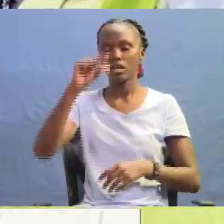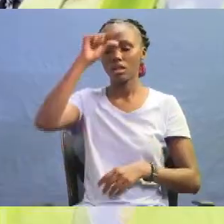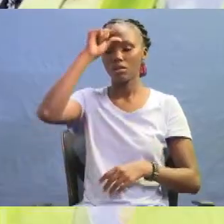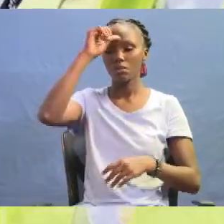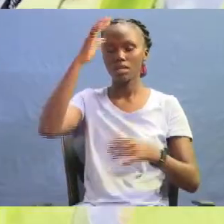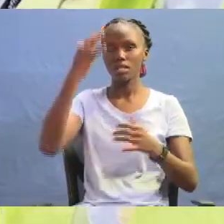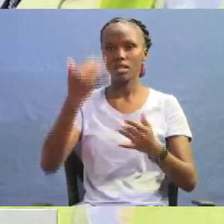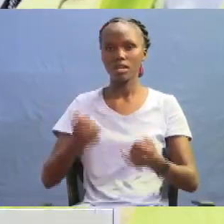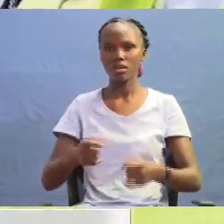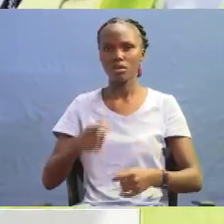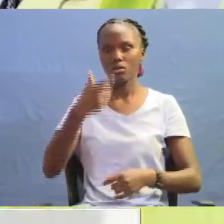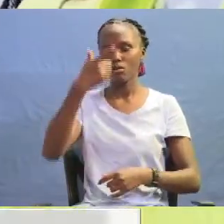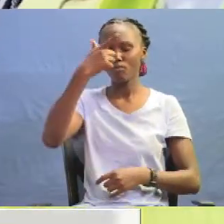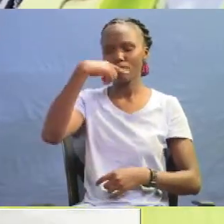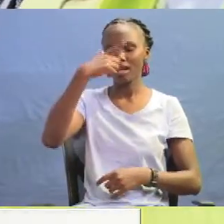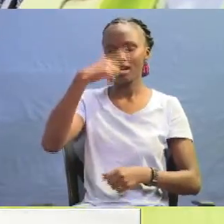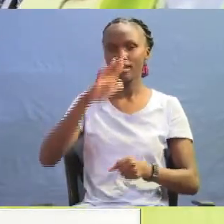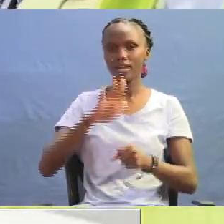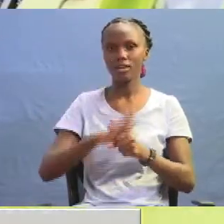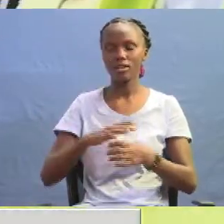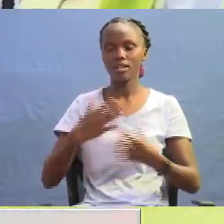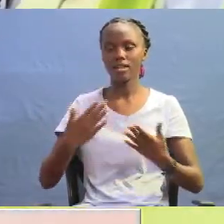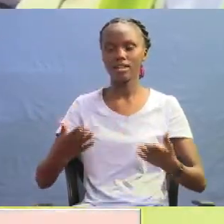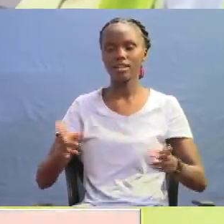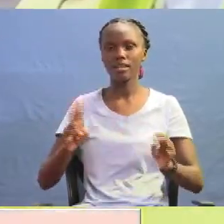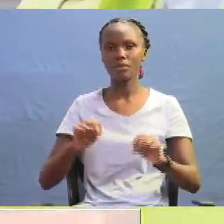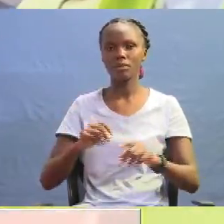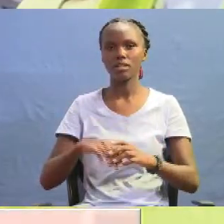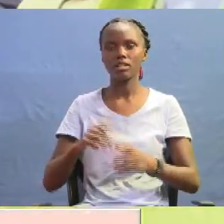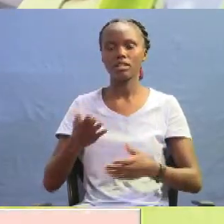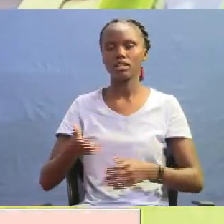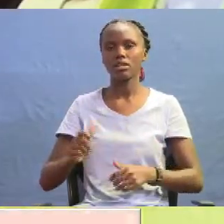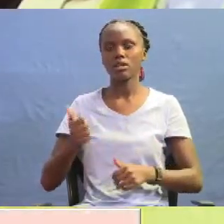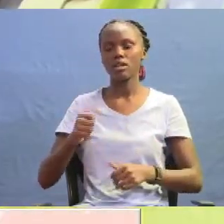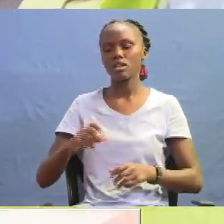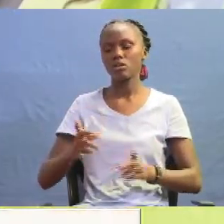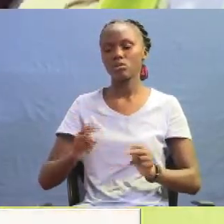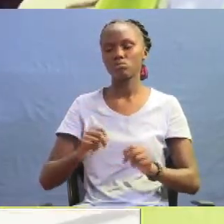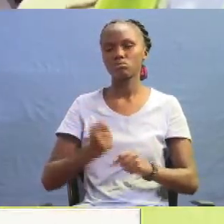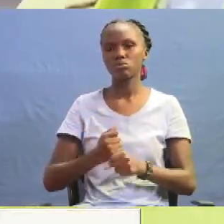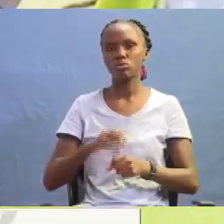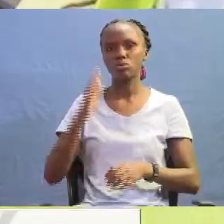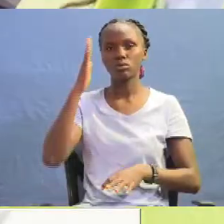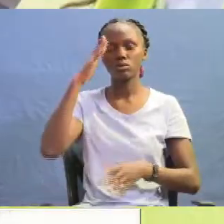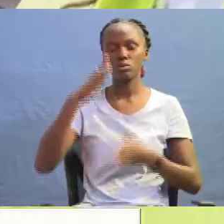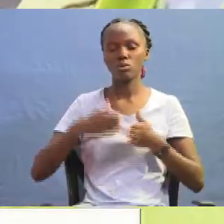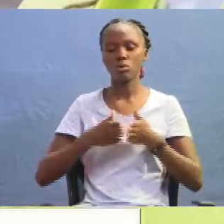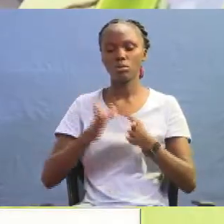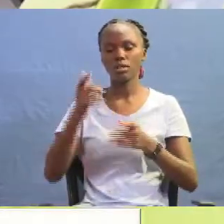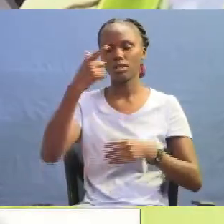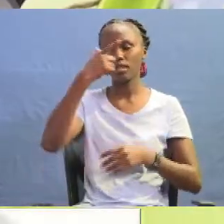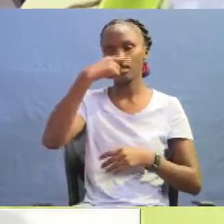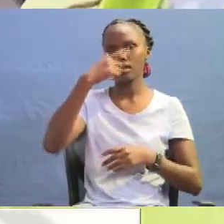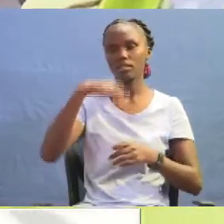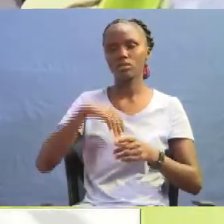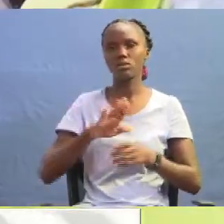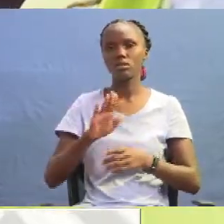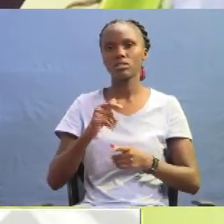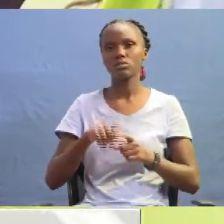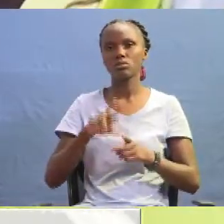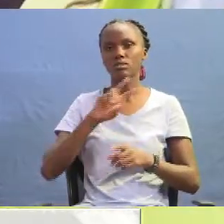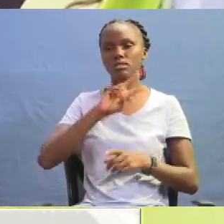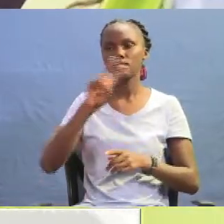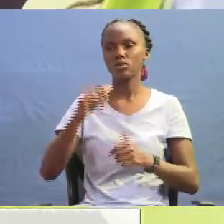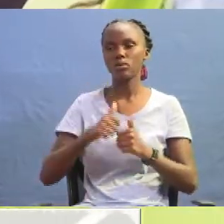has become blind to anything that is done by anybody associated with government, but they want to open their eyes and bring false accusations against